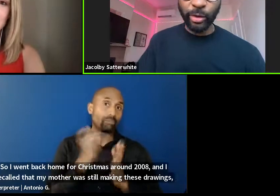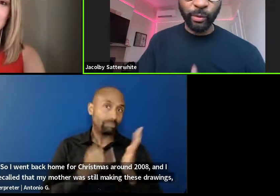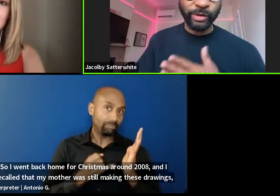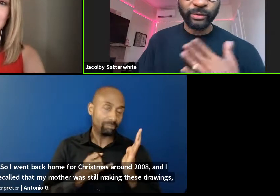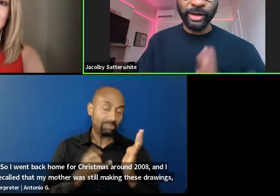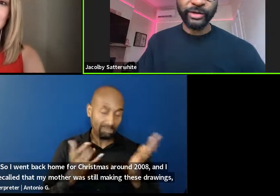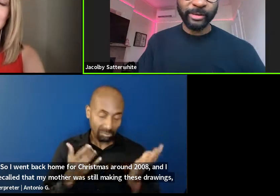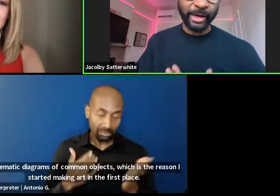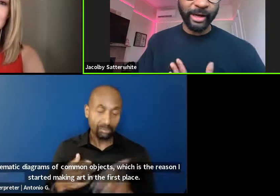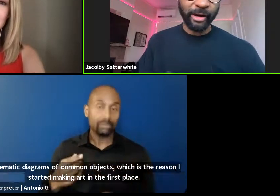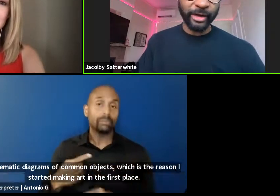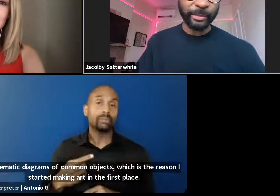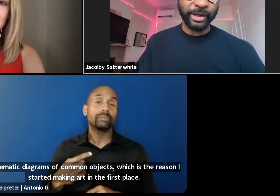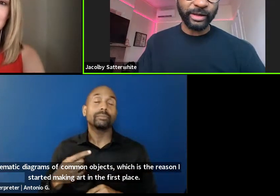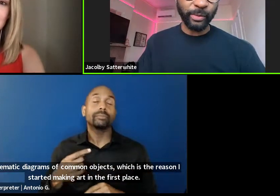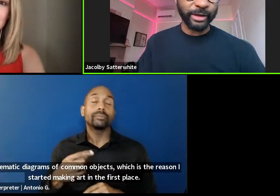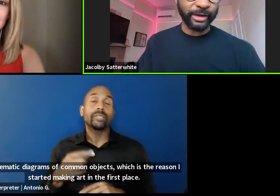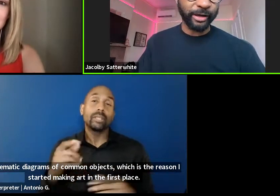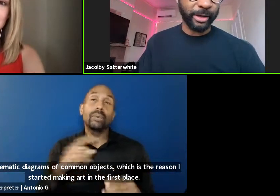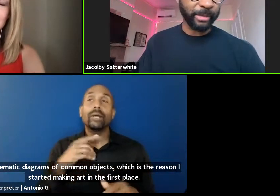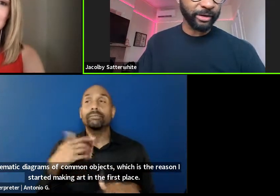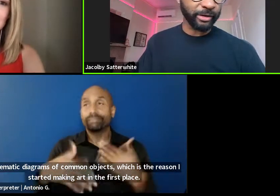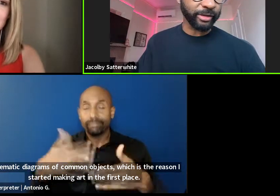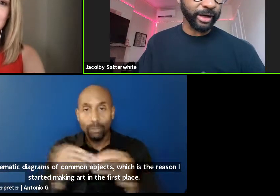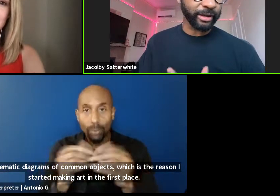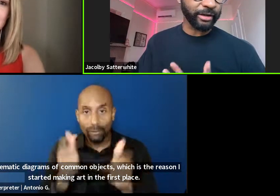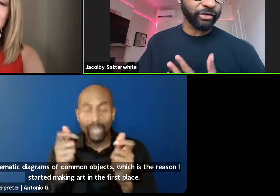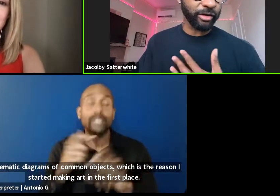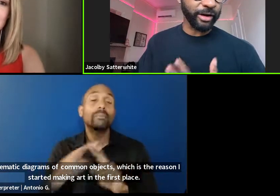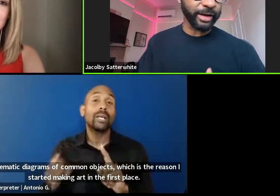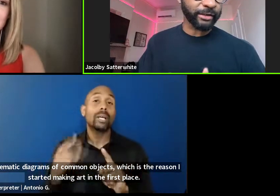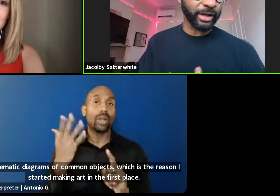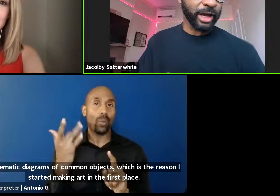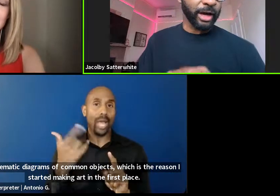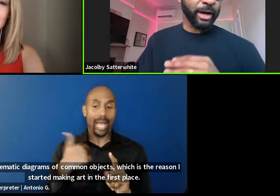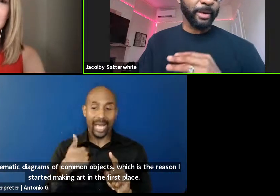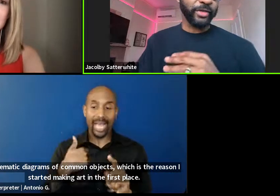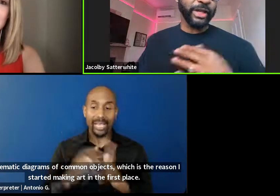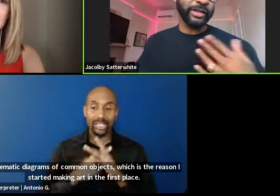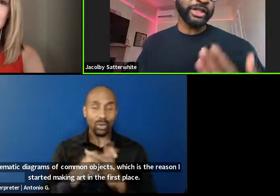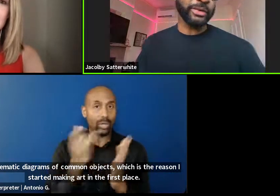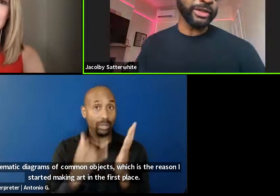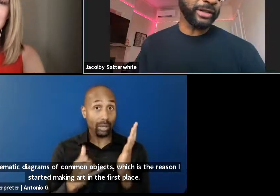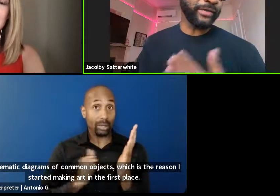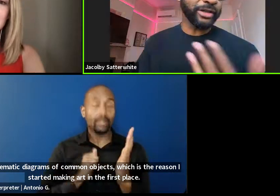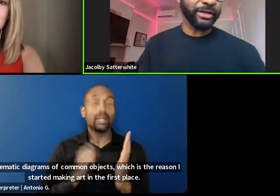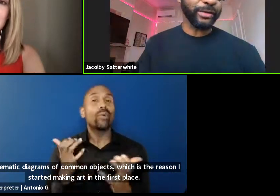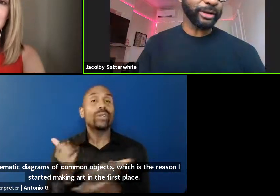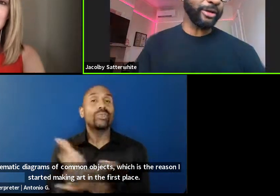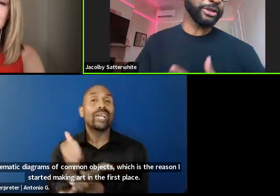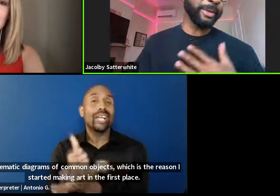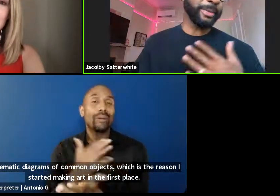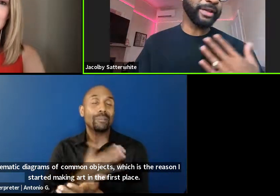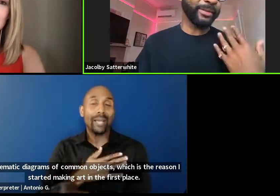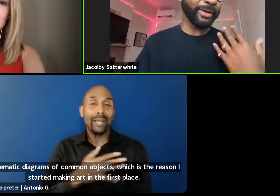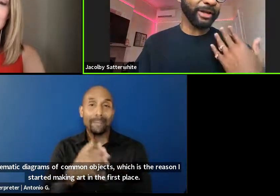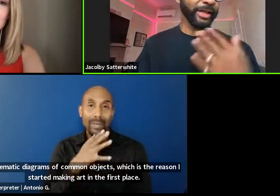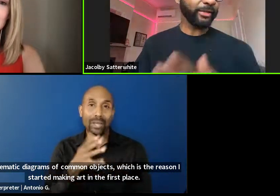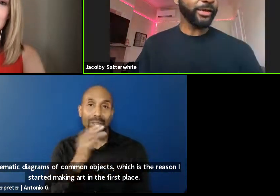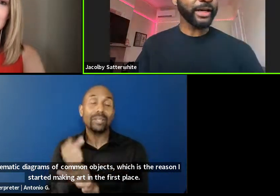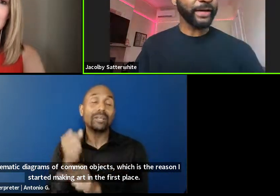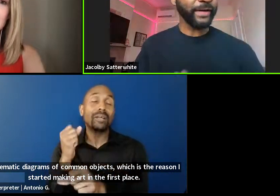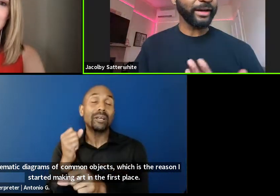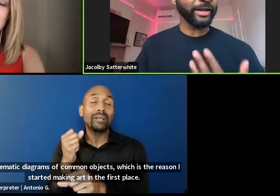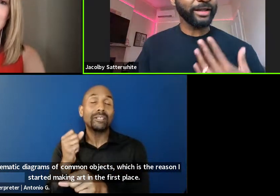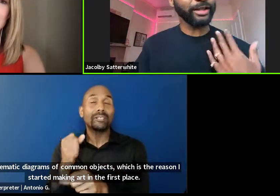Basically, like the whole reason why I started making art is because I wanted to help my mother create these drawings, thinking that she was an inventor for the home shopping network.